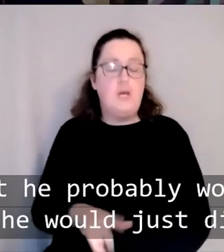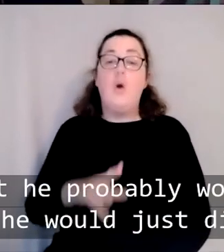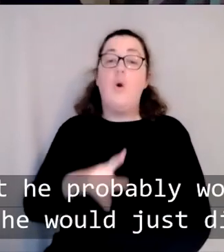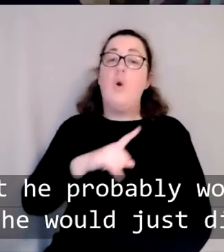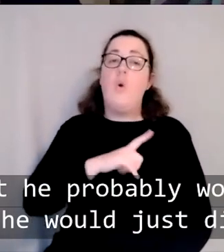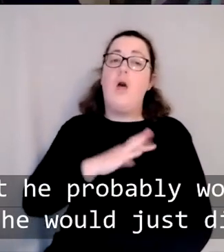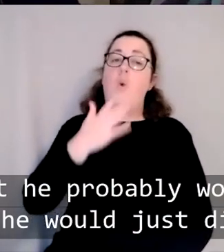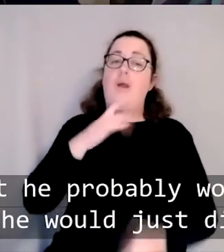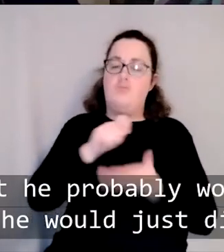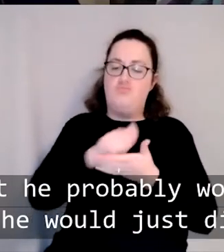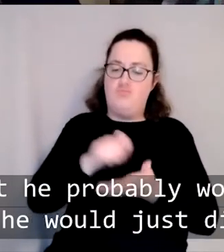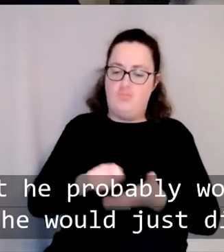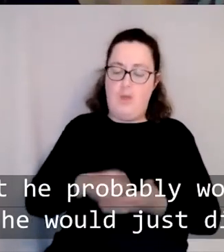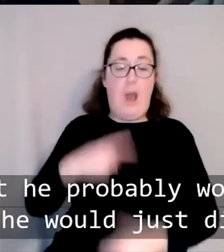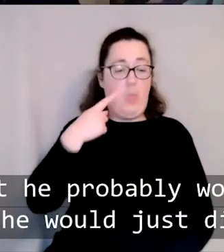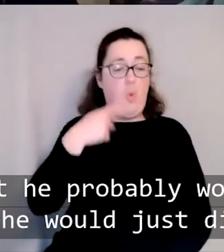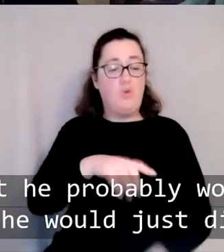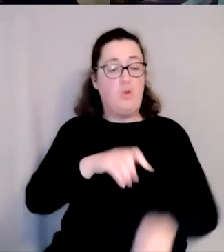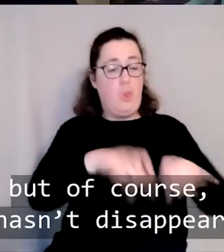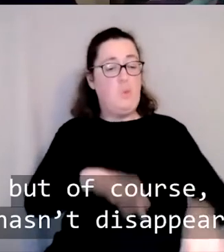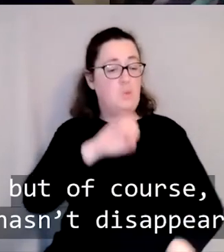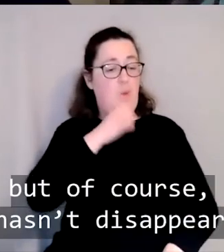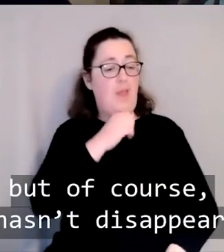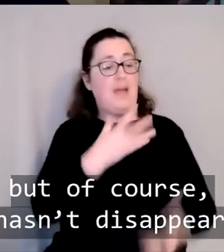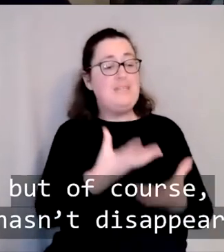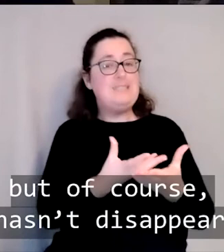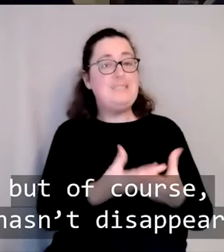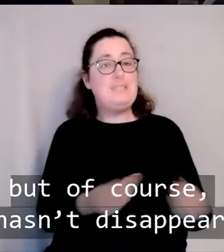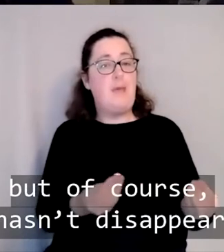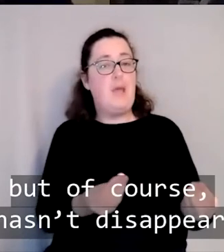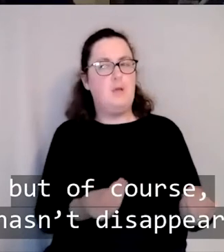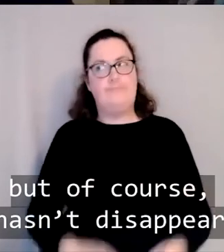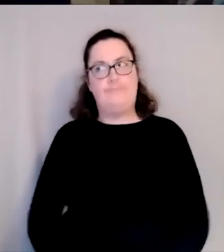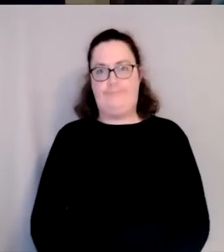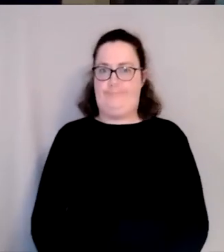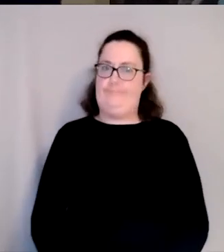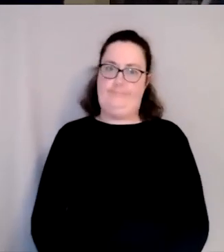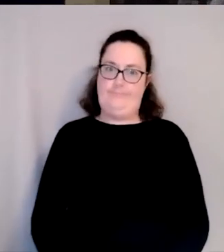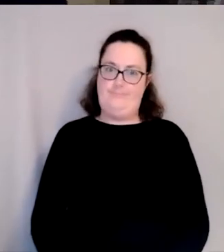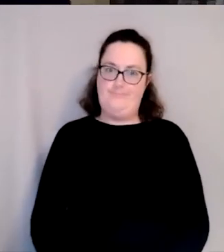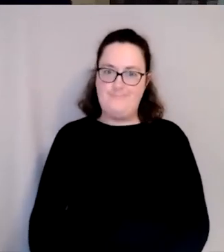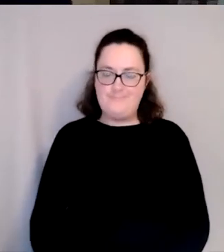it, I thought he probably would lose and then he would just disappear. But of course he hasn't disappeared.